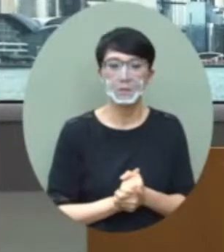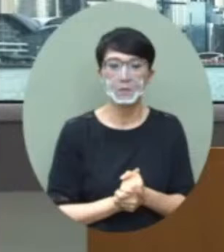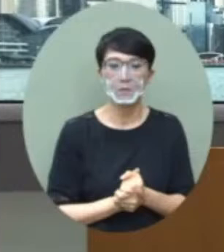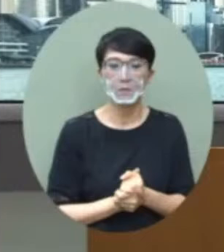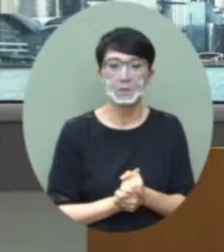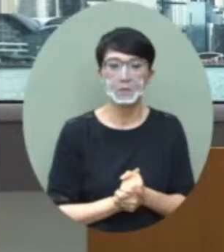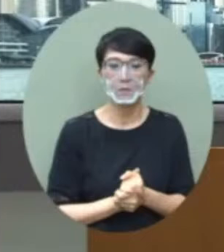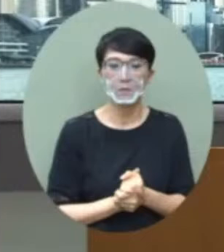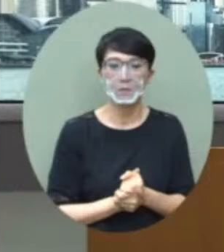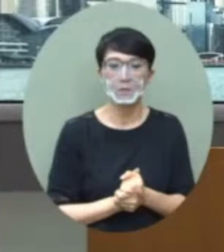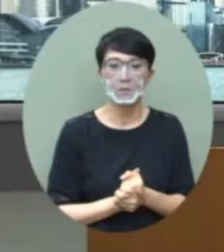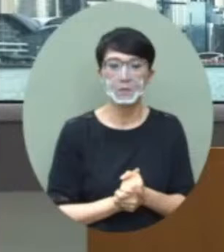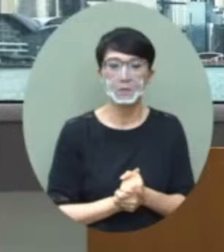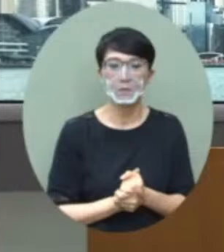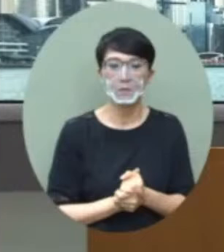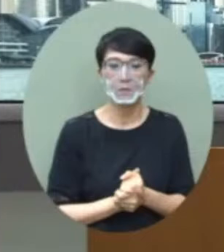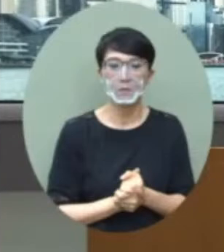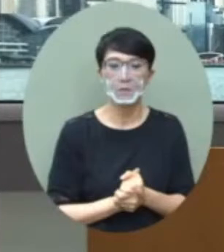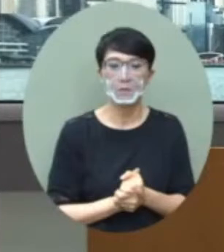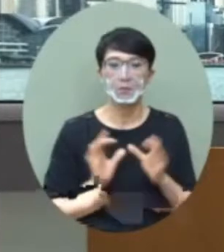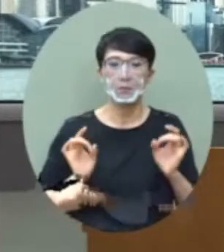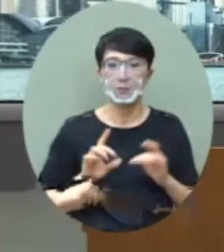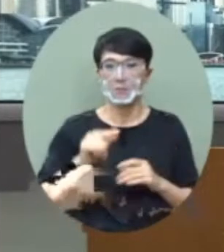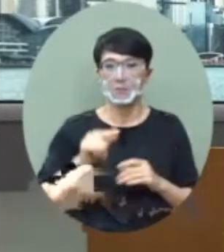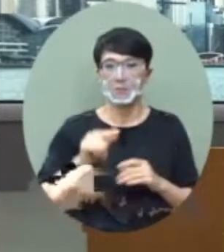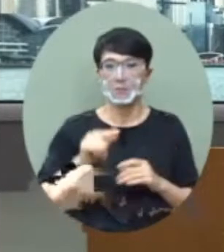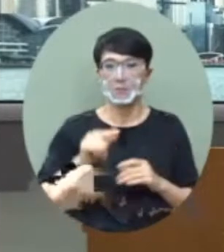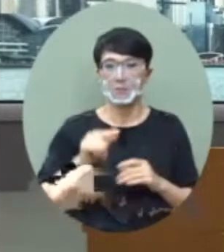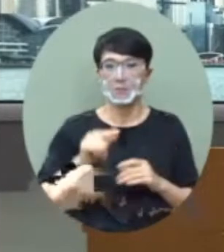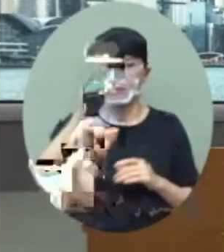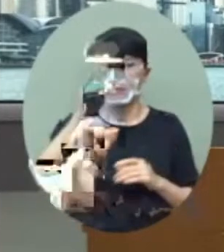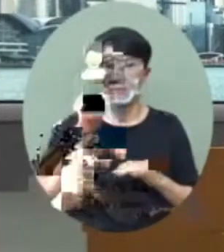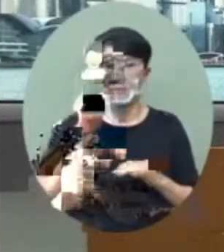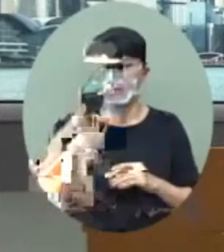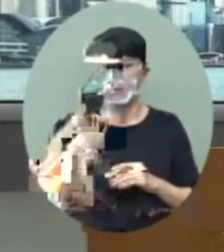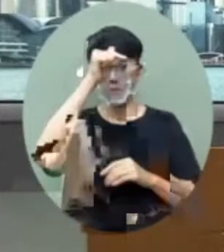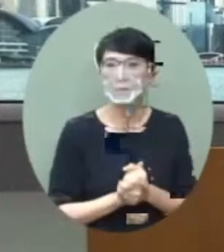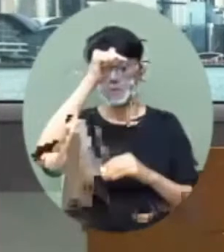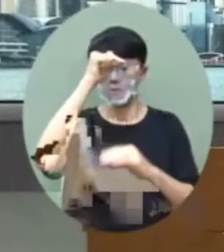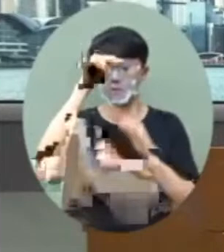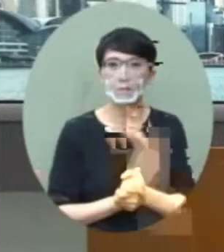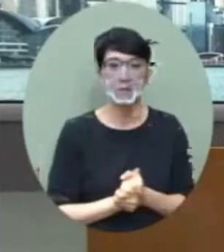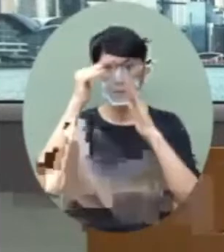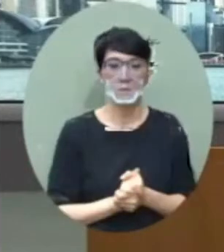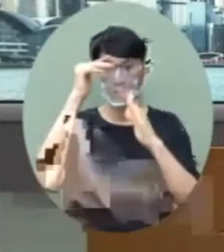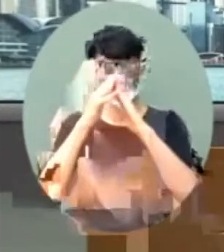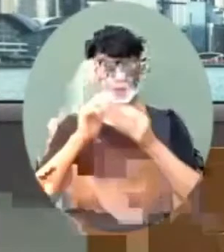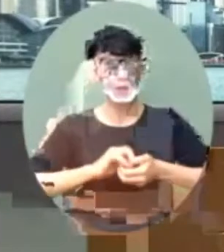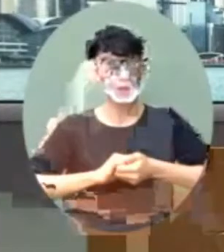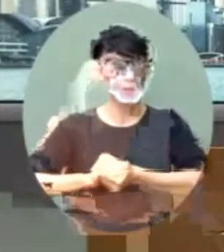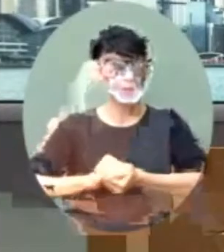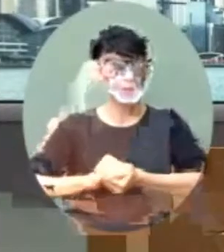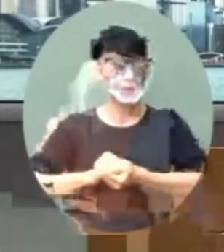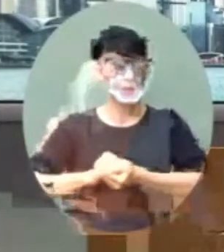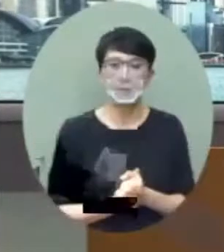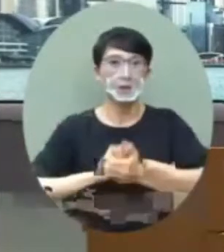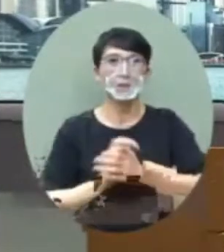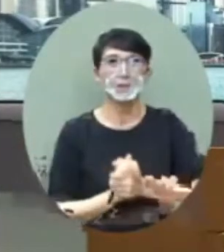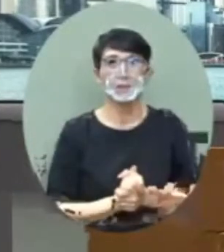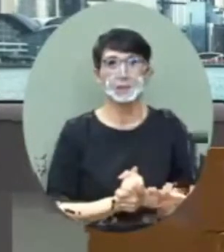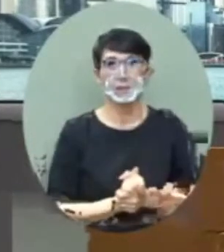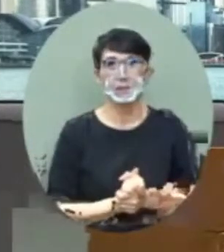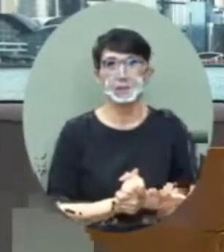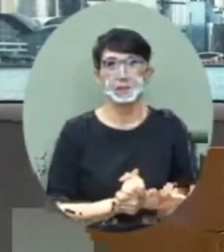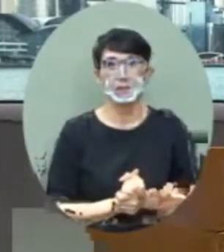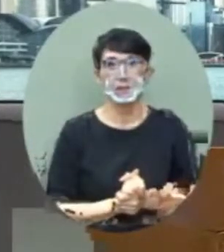3 months after recovery, the likelihood of a reinfection is relatively low. Since the 5th wave